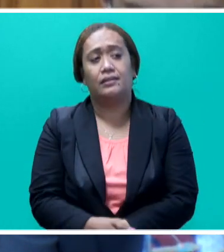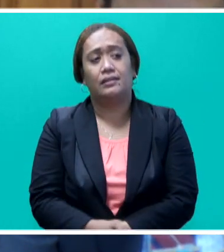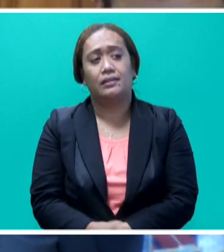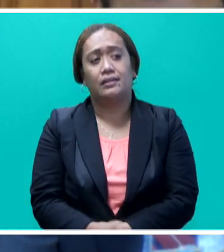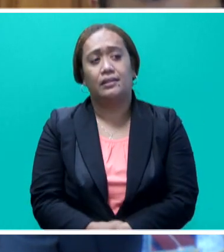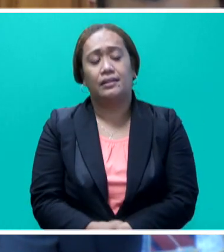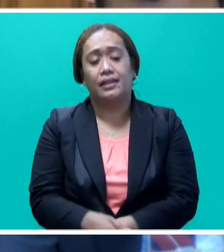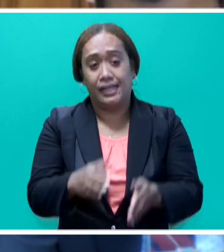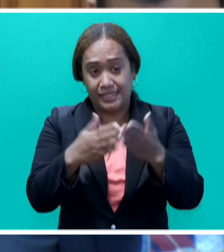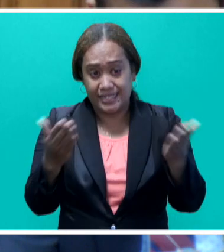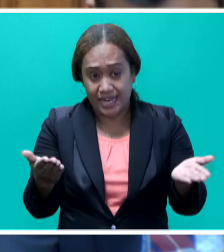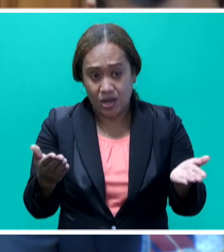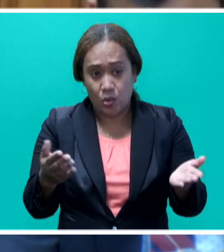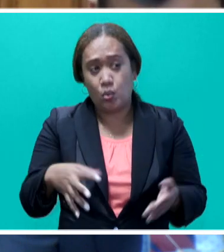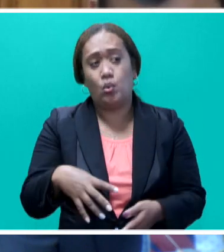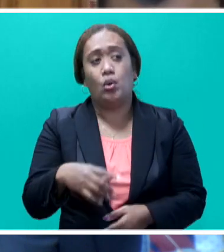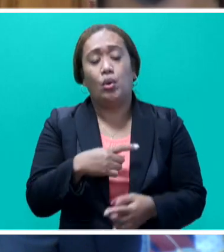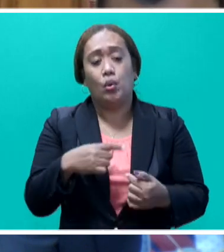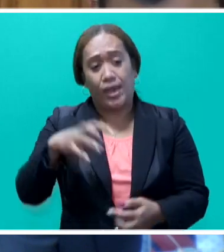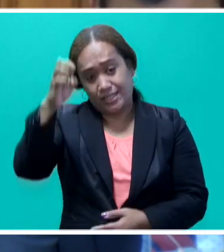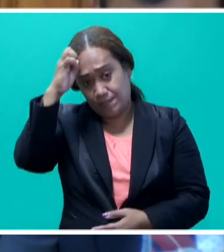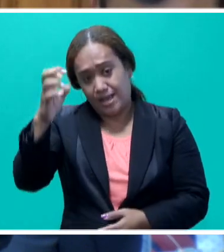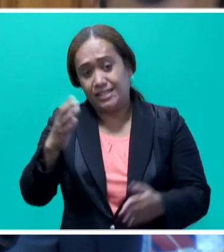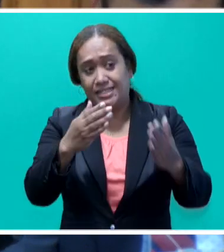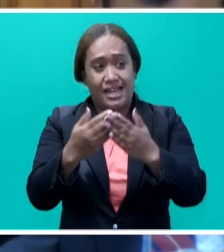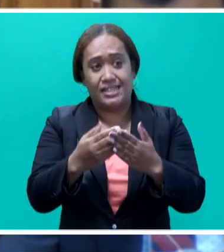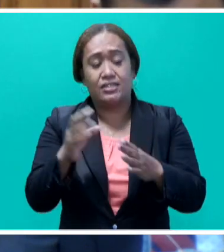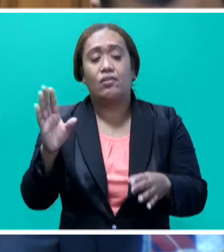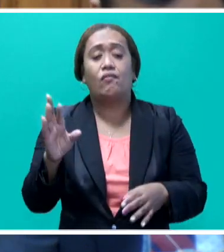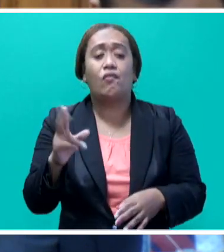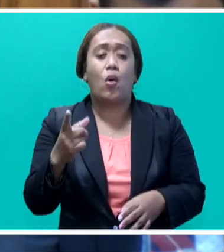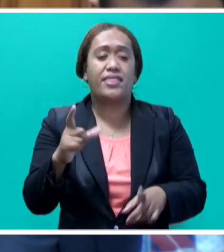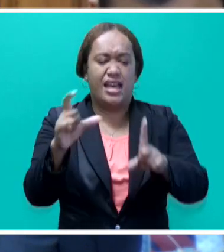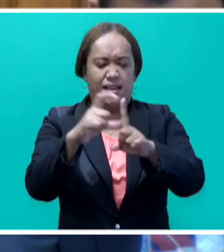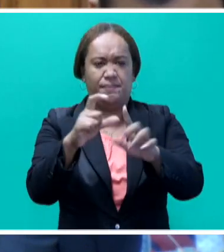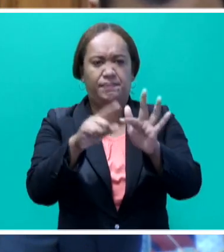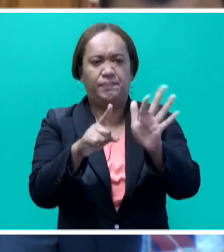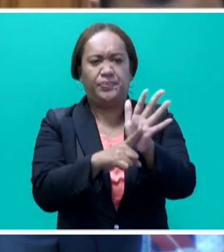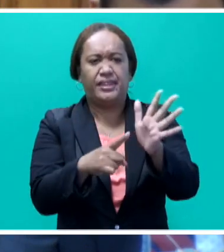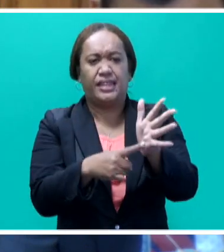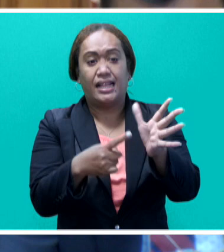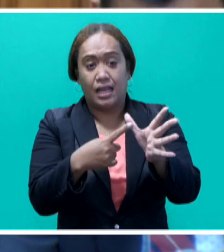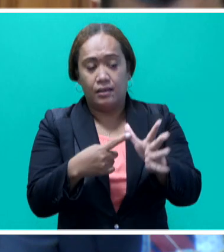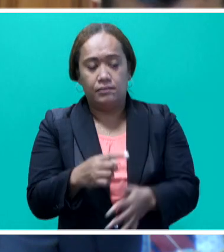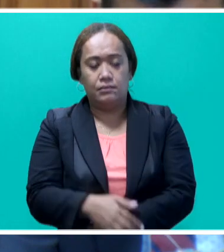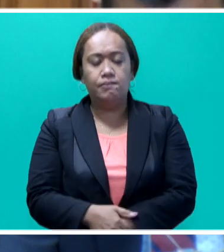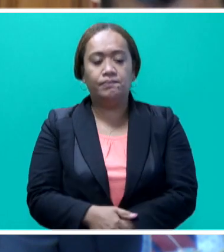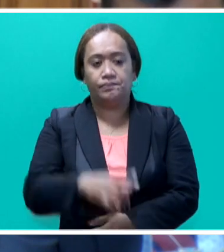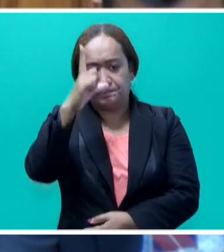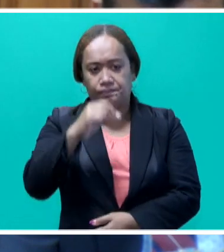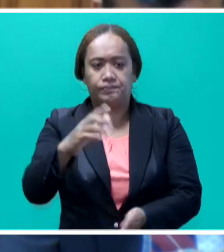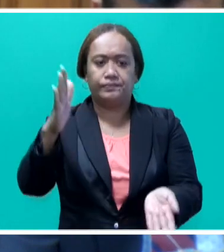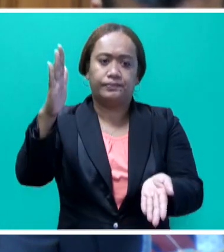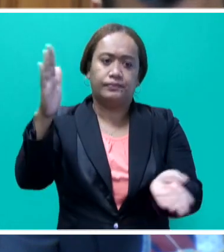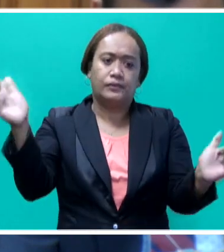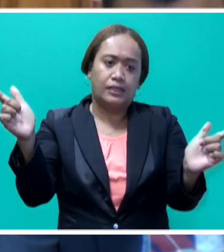at the moment we are expecting studies similar to that in terms of the Delta variant, have shown that you reduce transmission up to 70% by